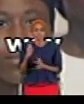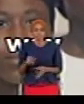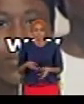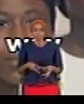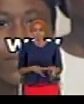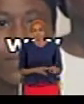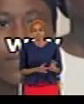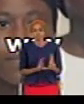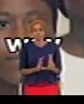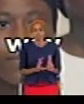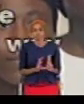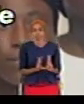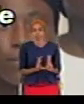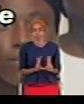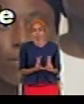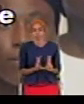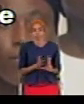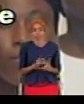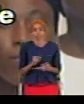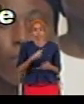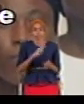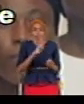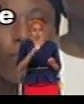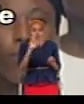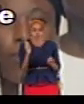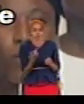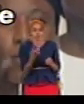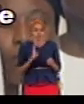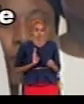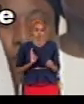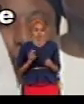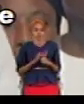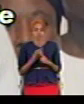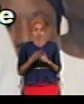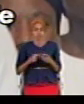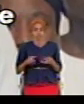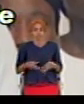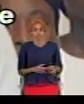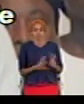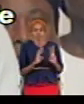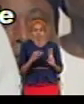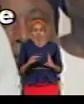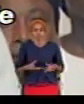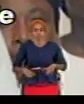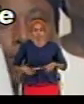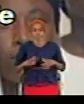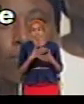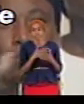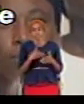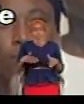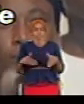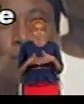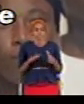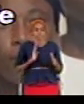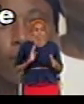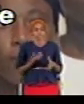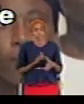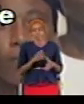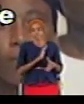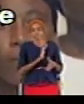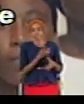in the way and turn us from the way of life and lead